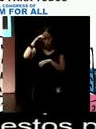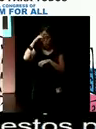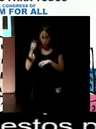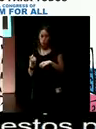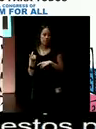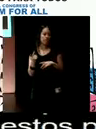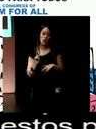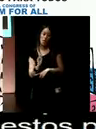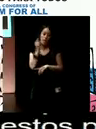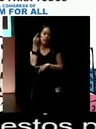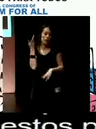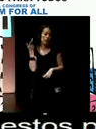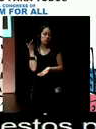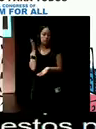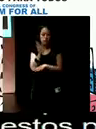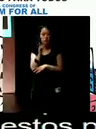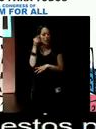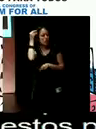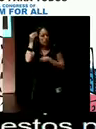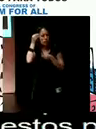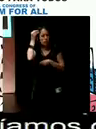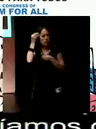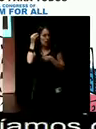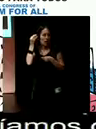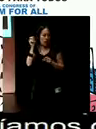culture, we should